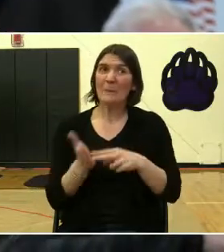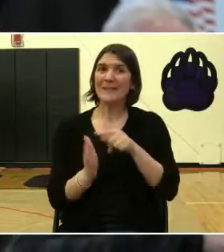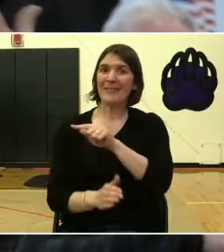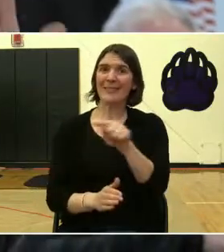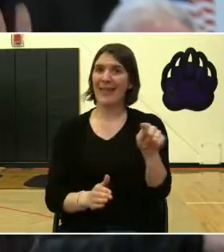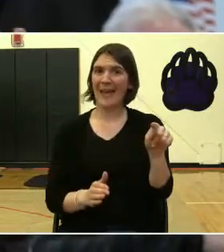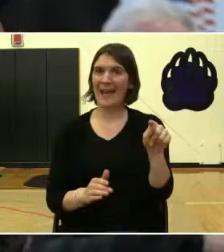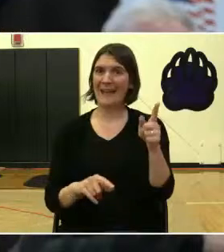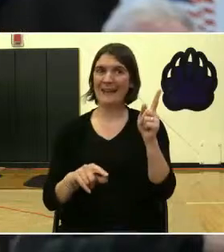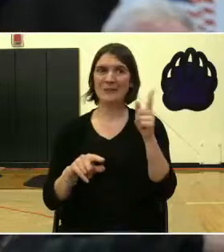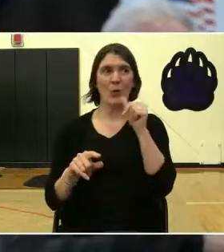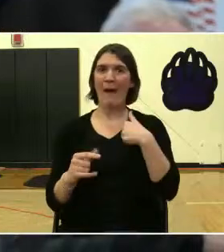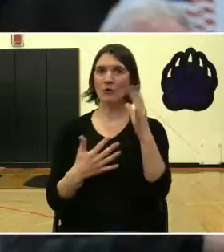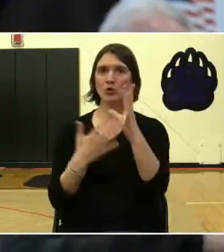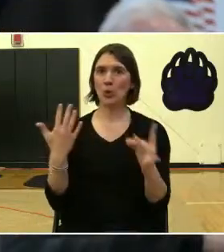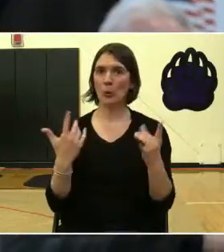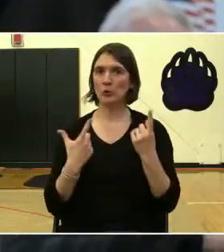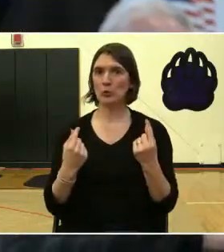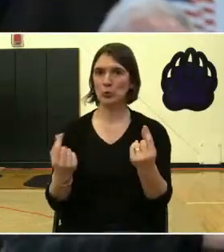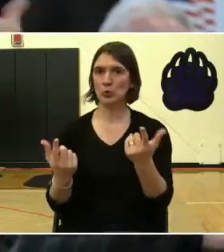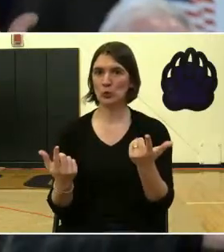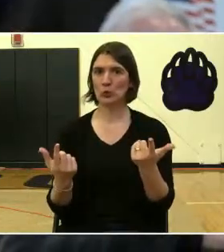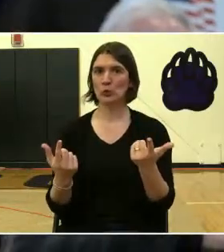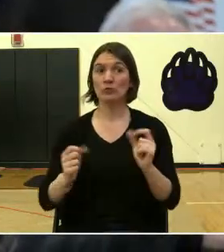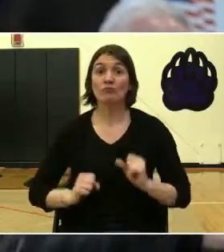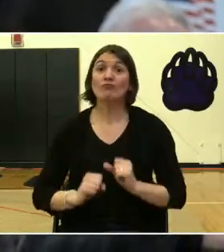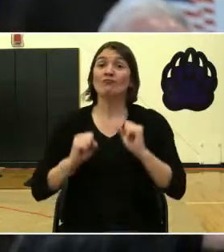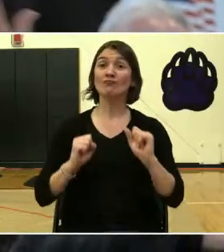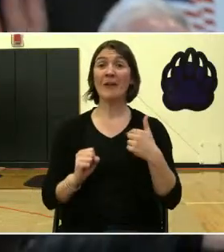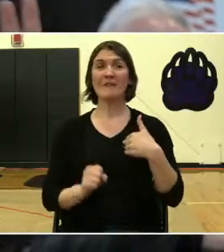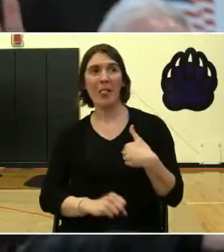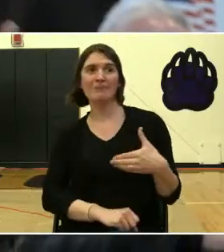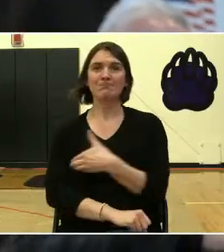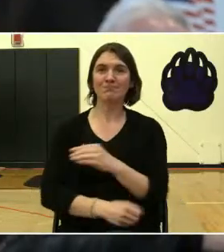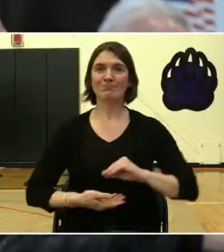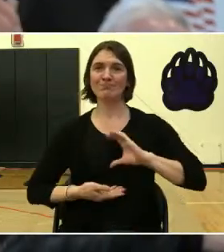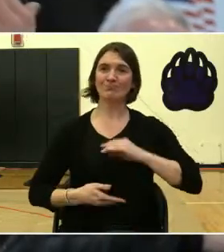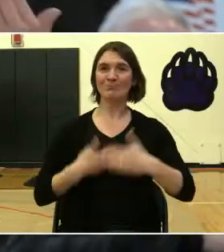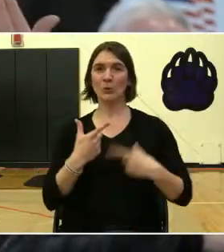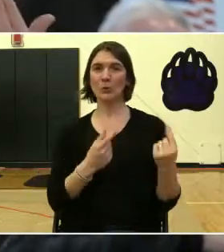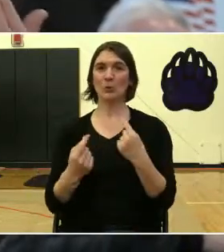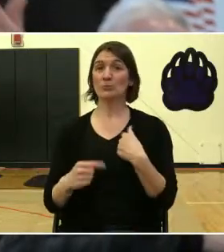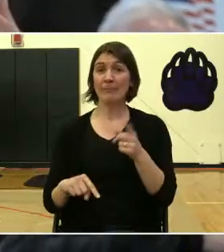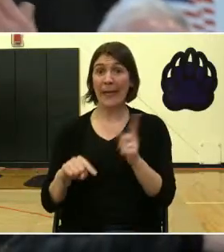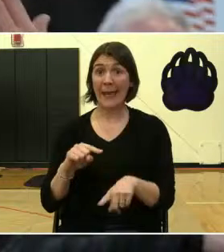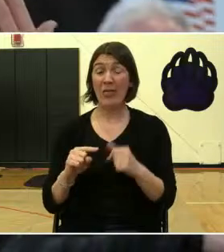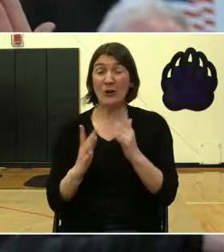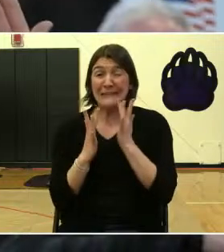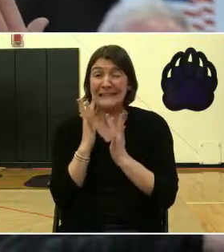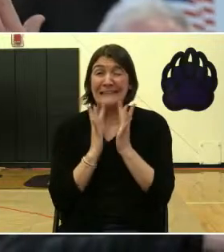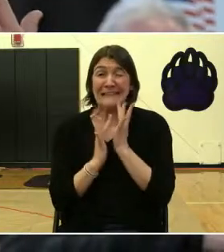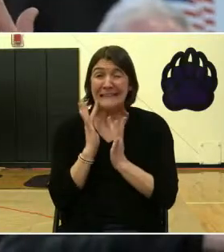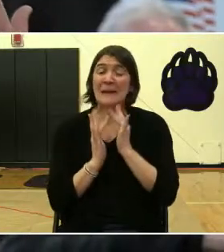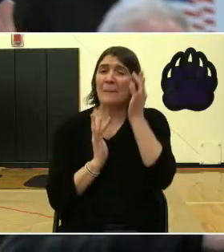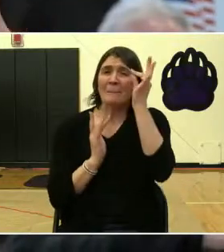to have Cho um they're not empowered to make choices and